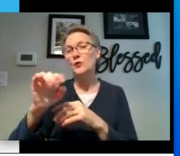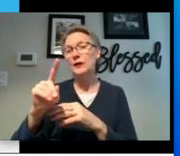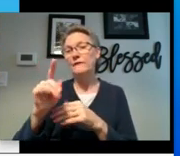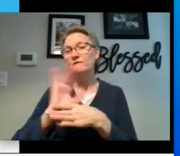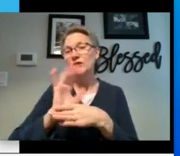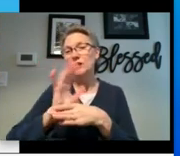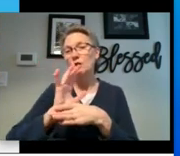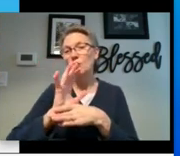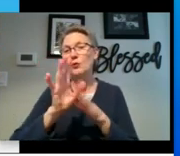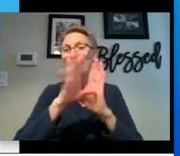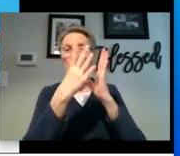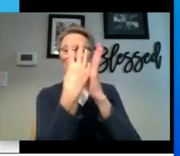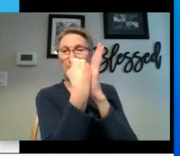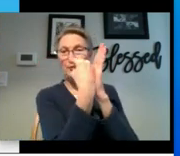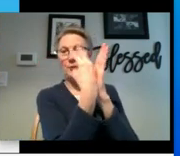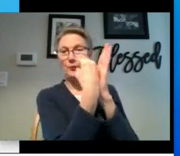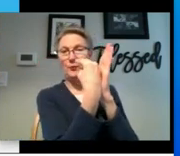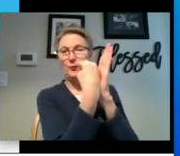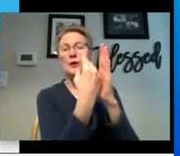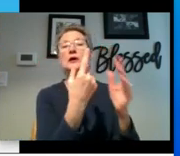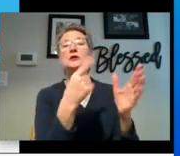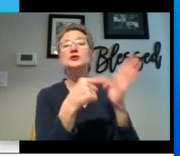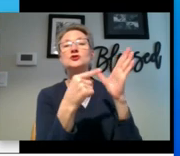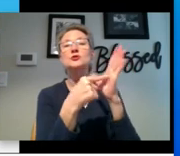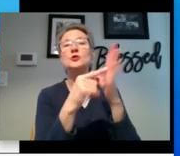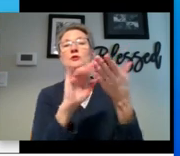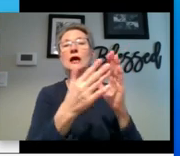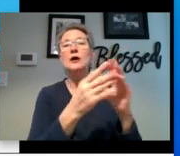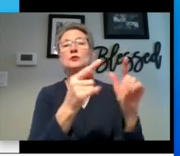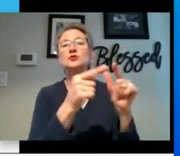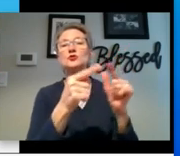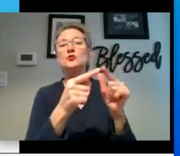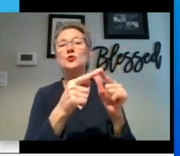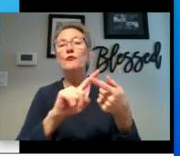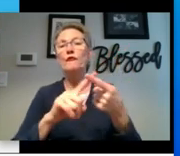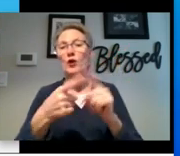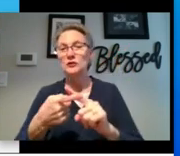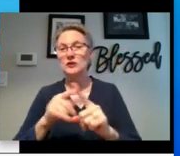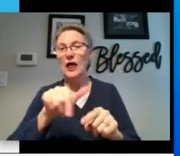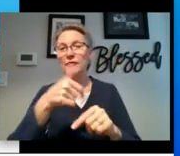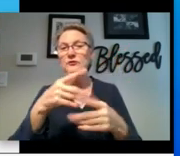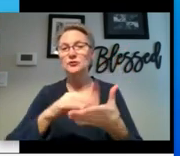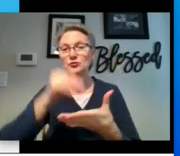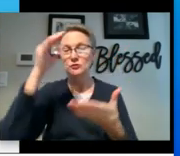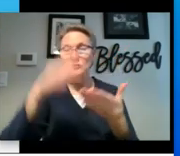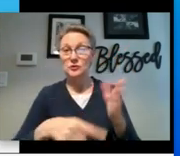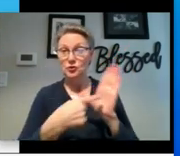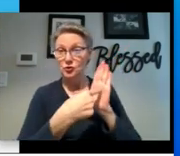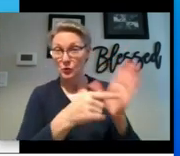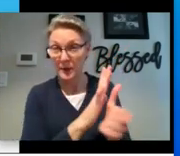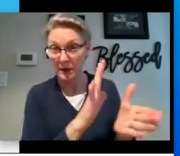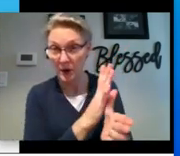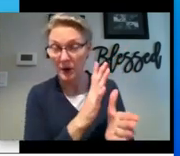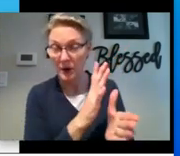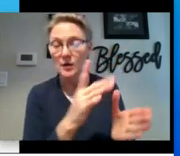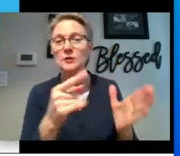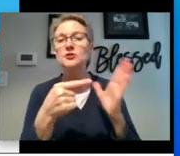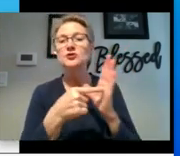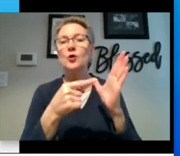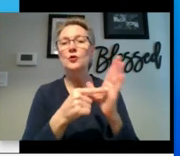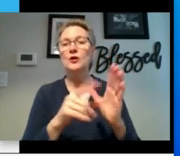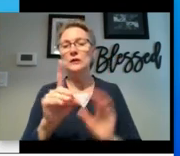peers. In that Flipgrid video, you're going to show a map of your town. So you'll either show that paper that you have or your